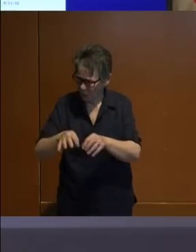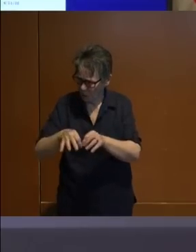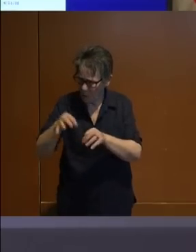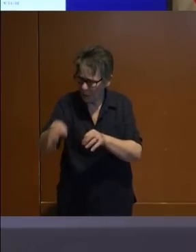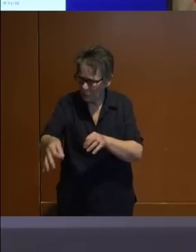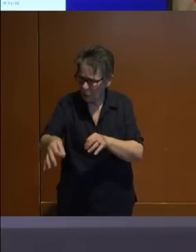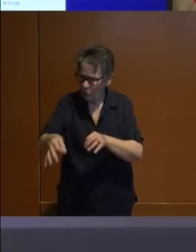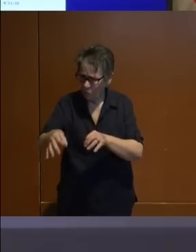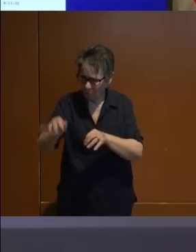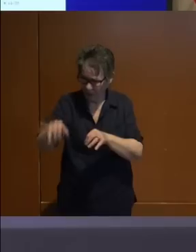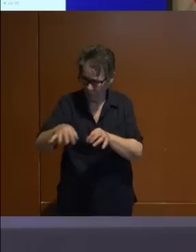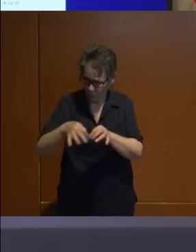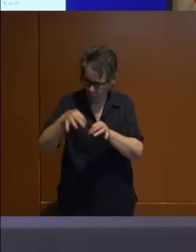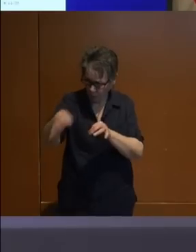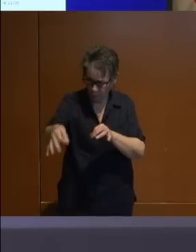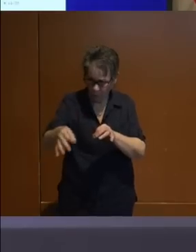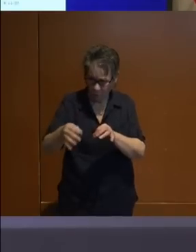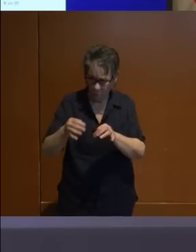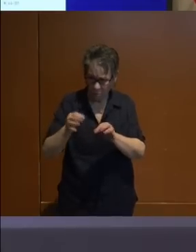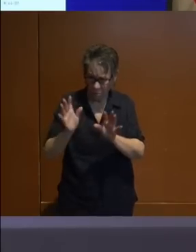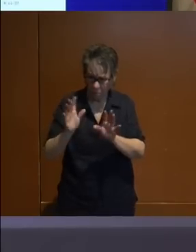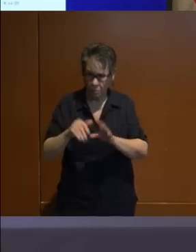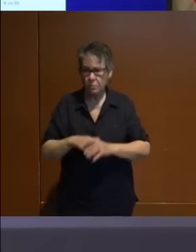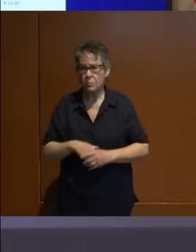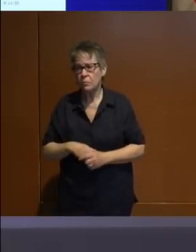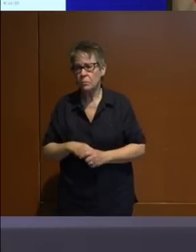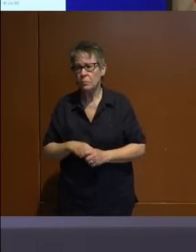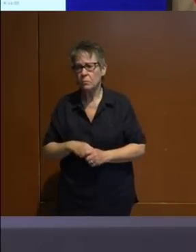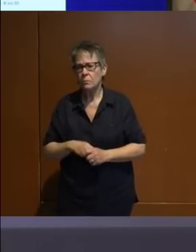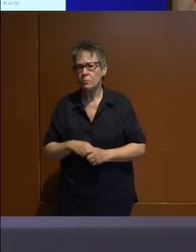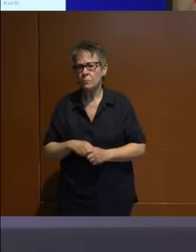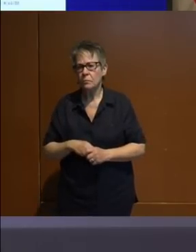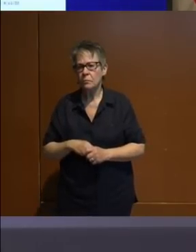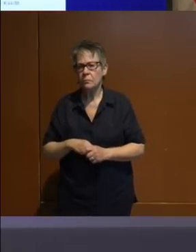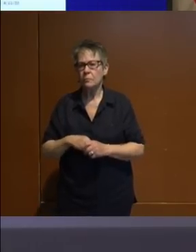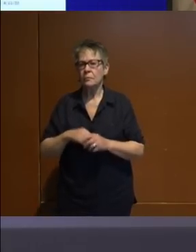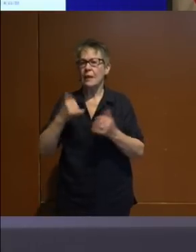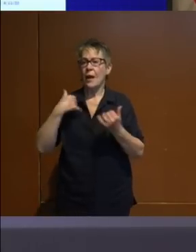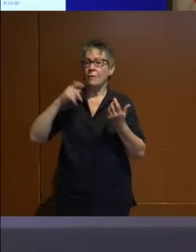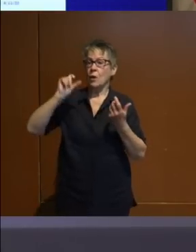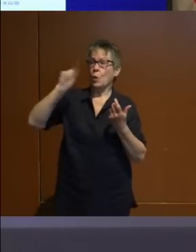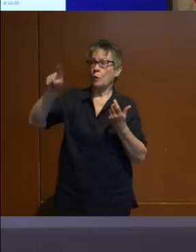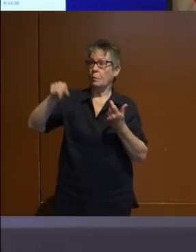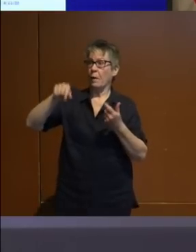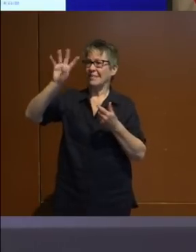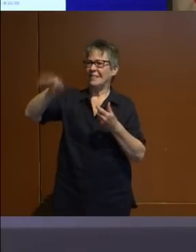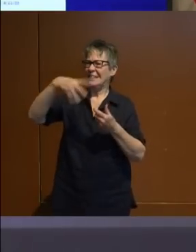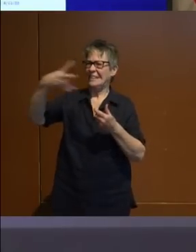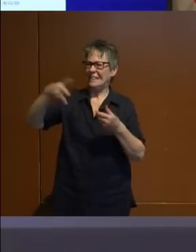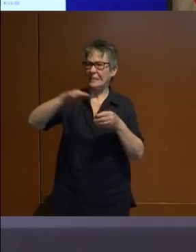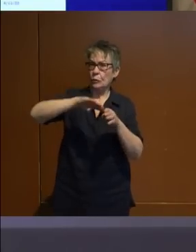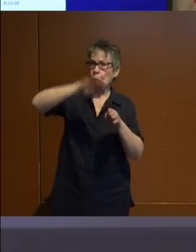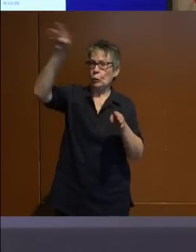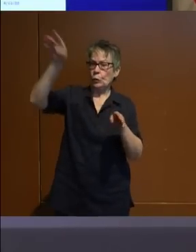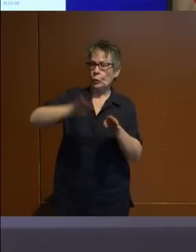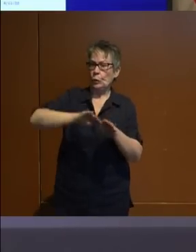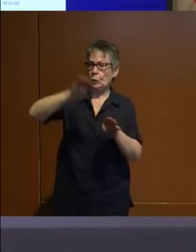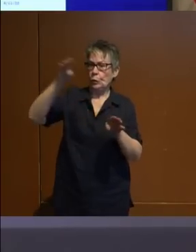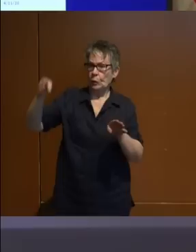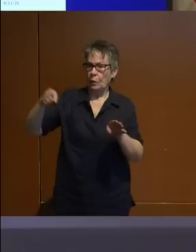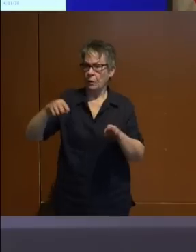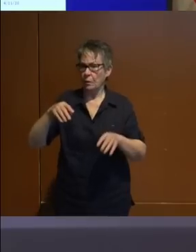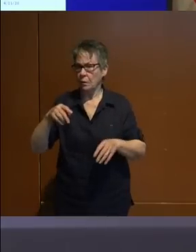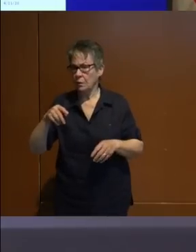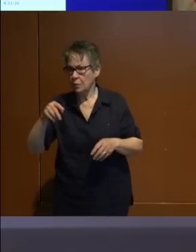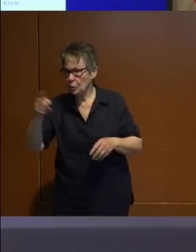That 31% isolation, that still assumes months of at capacity at every level for